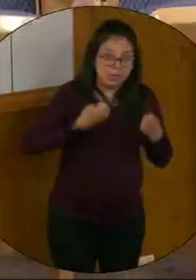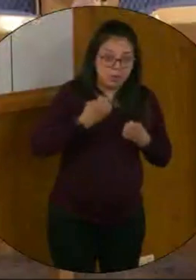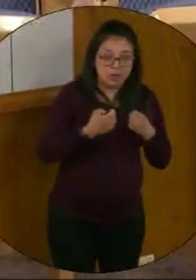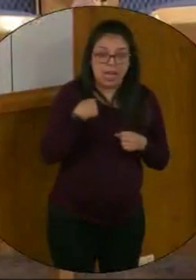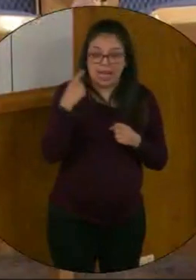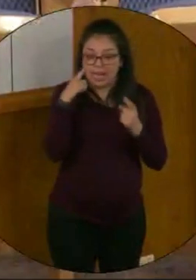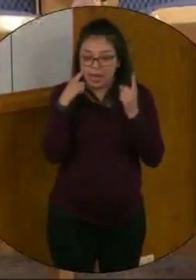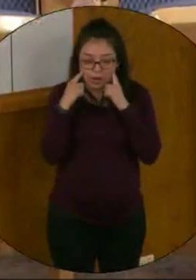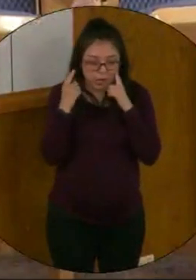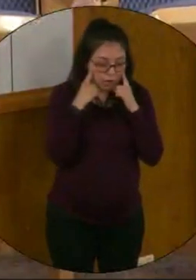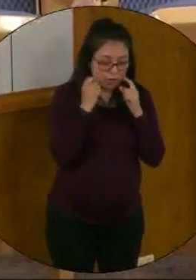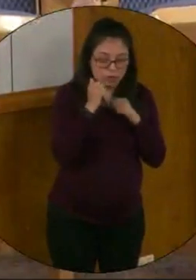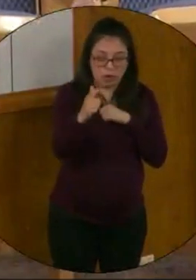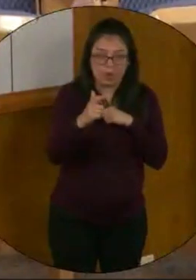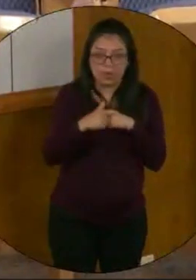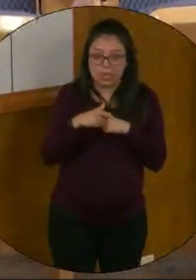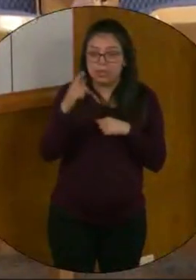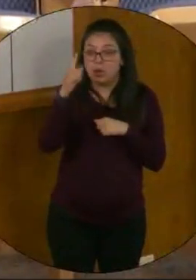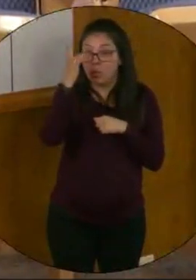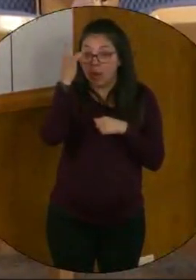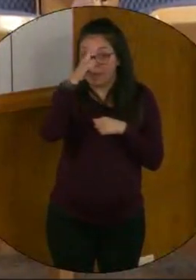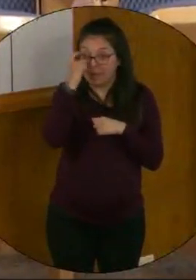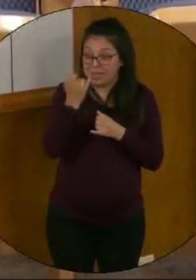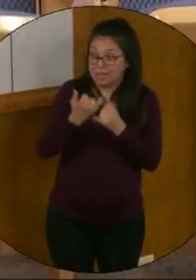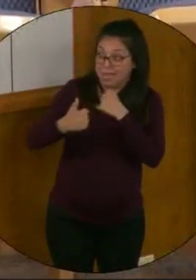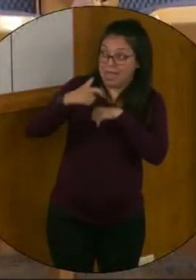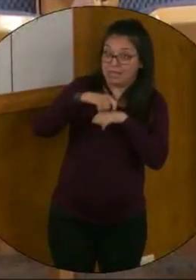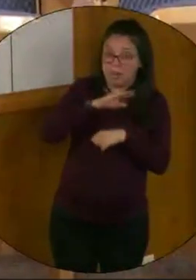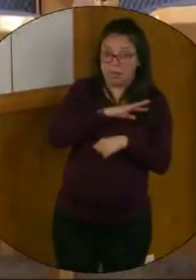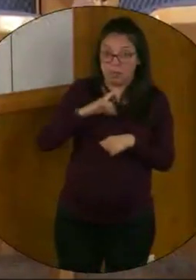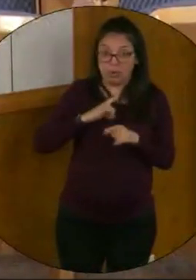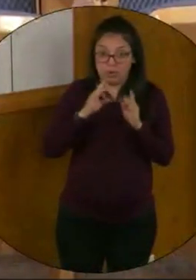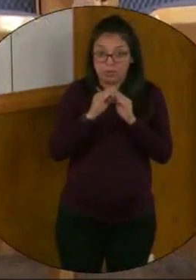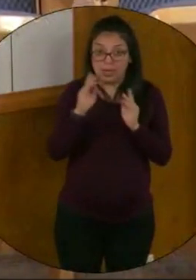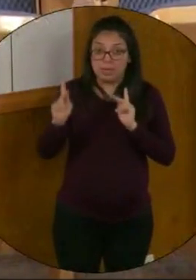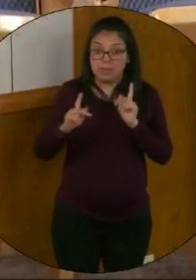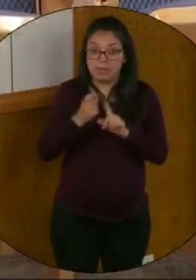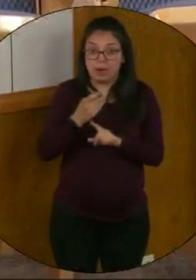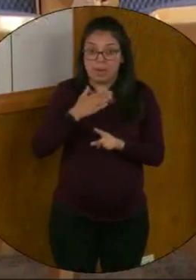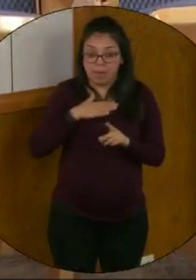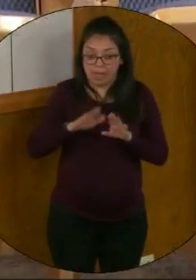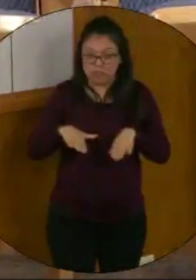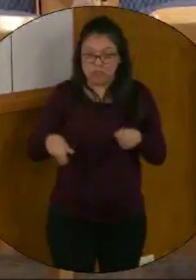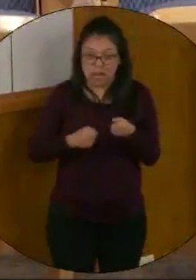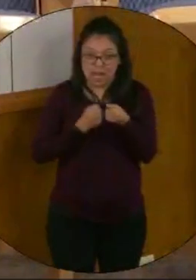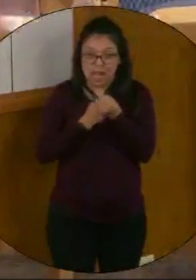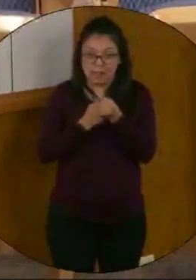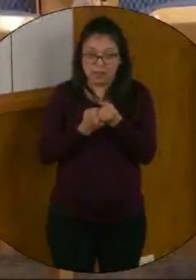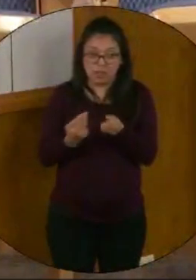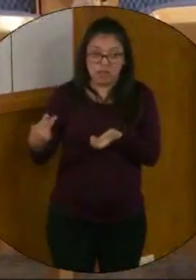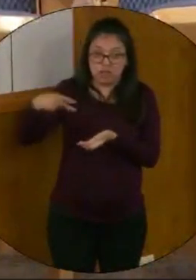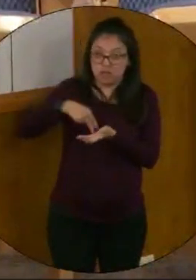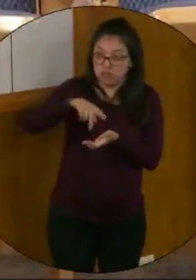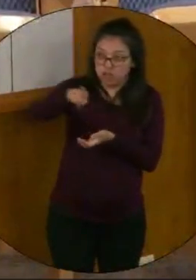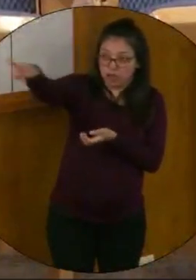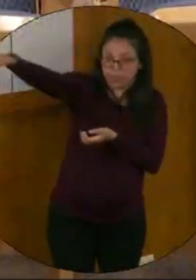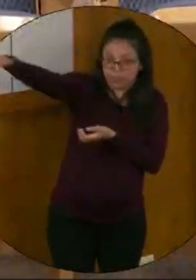that stuff all the time. It's because last board meeting, people from my children's advocates stood out on that